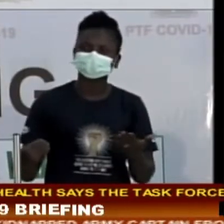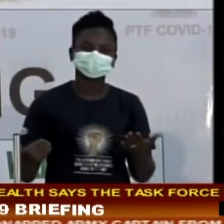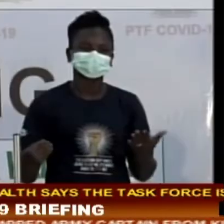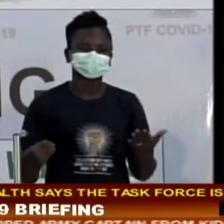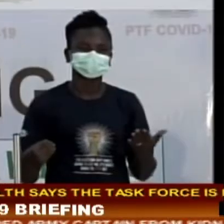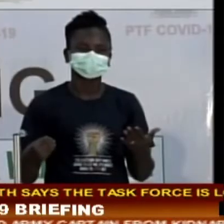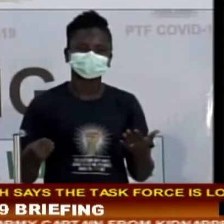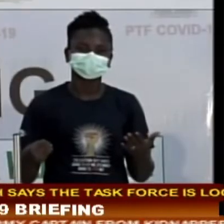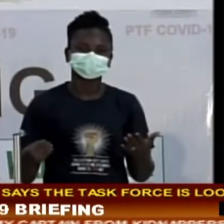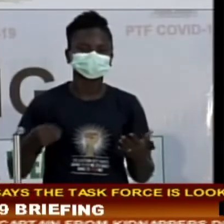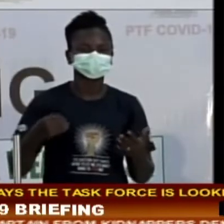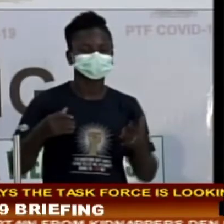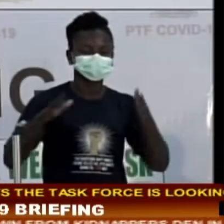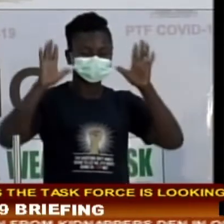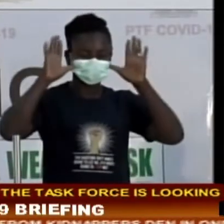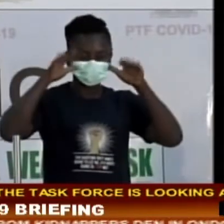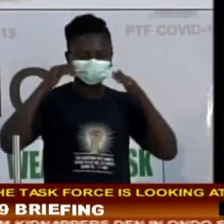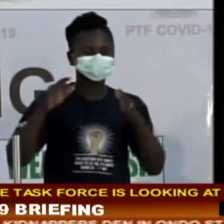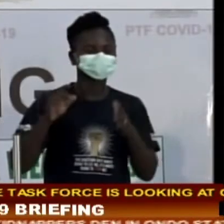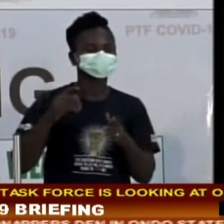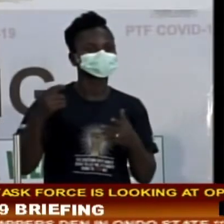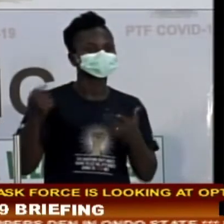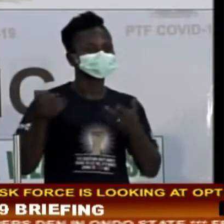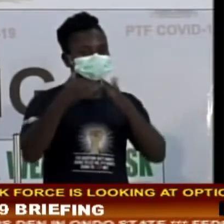scholars to take over this schools